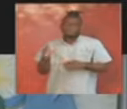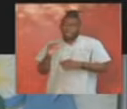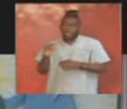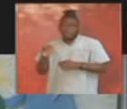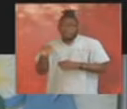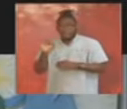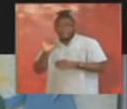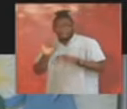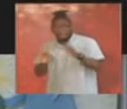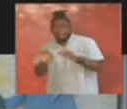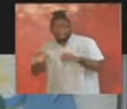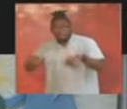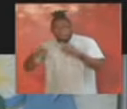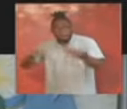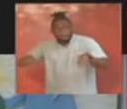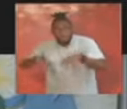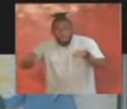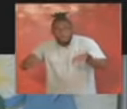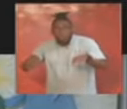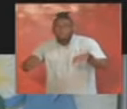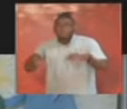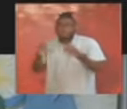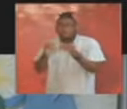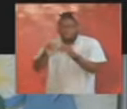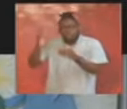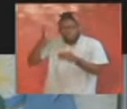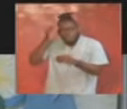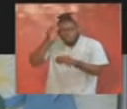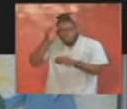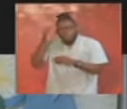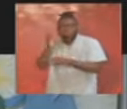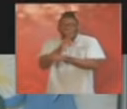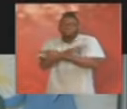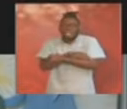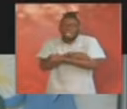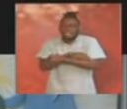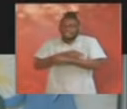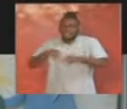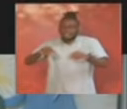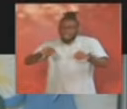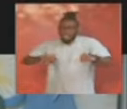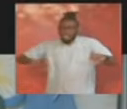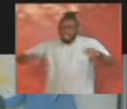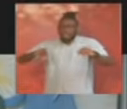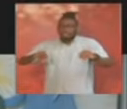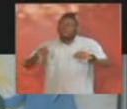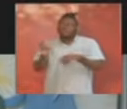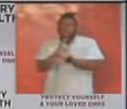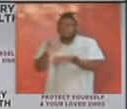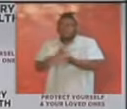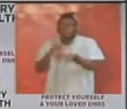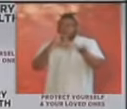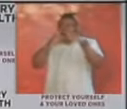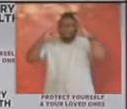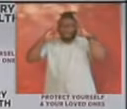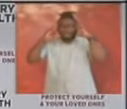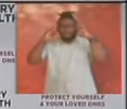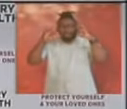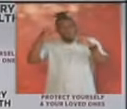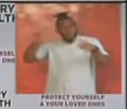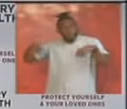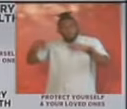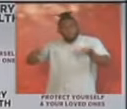not using your mask in the water, while you're on the sand, you're supposed to be wearing your mask. Thank you. Thank you very